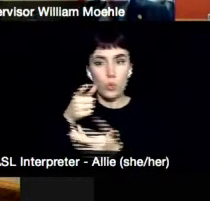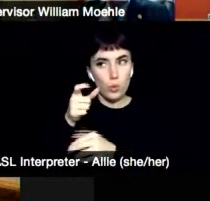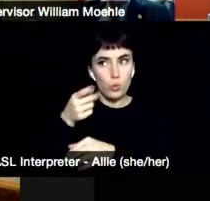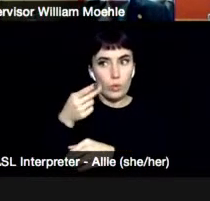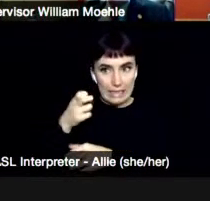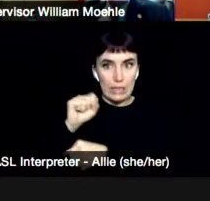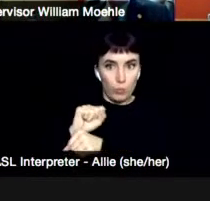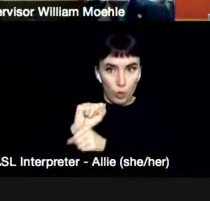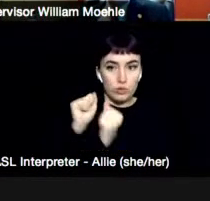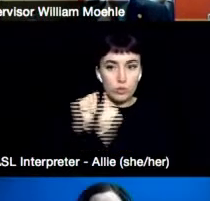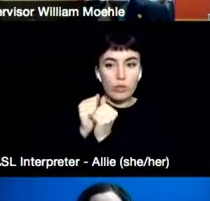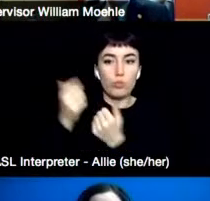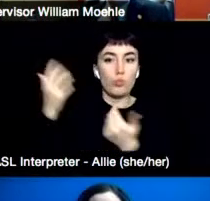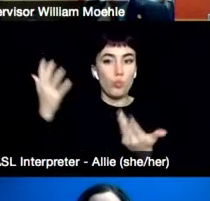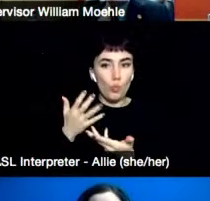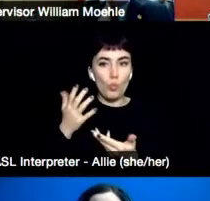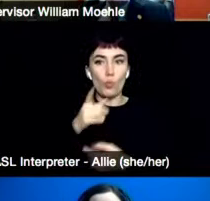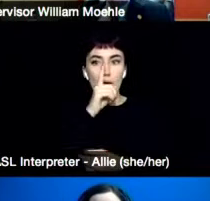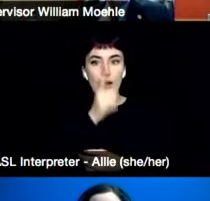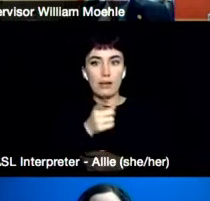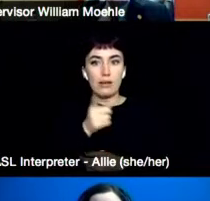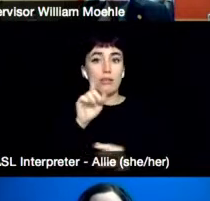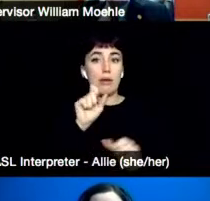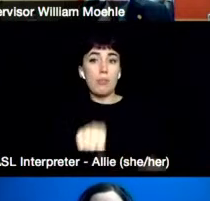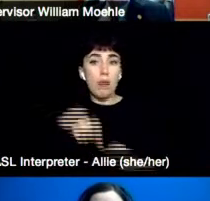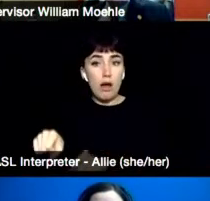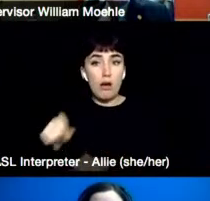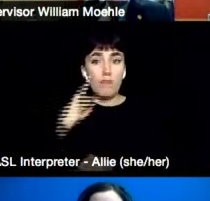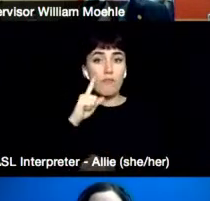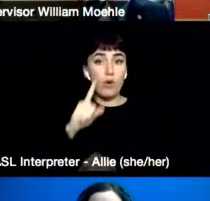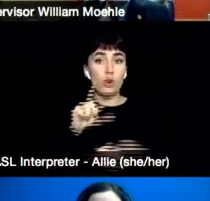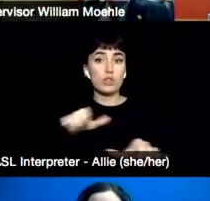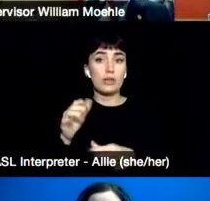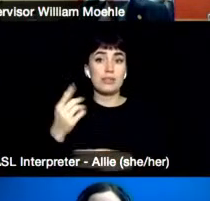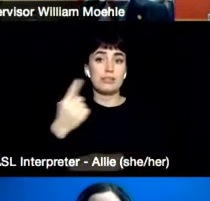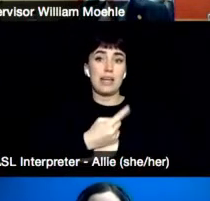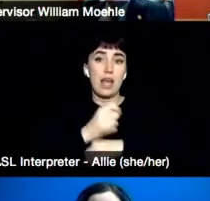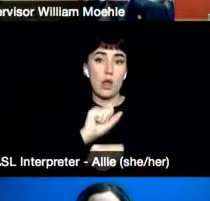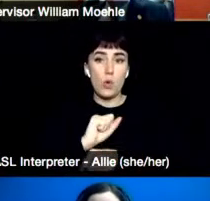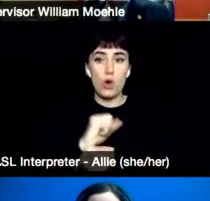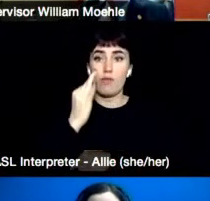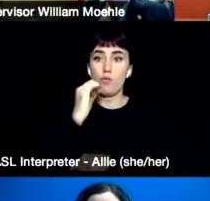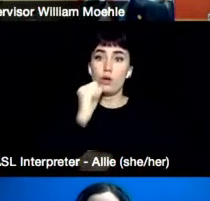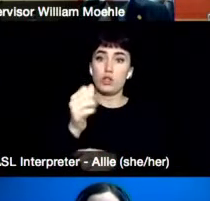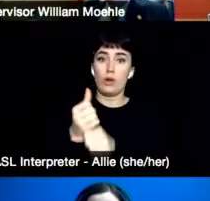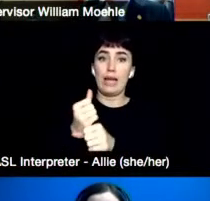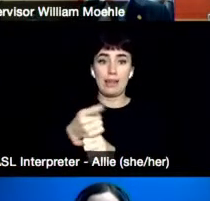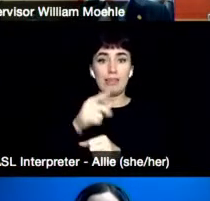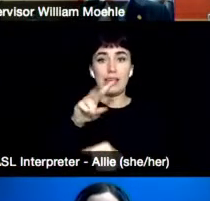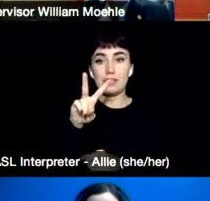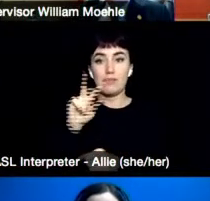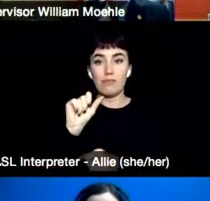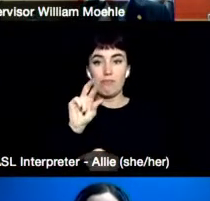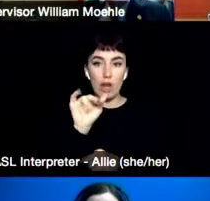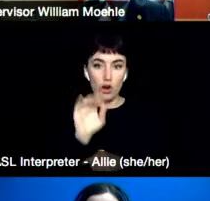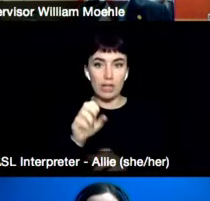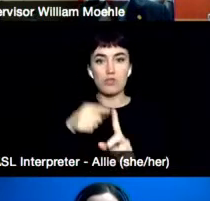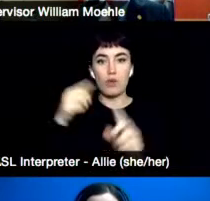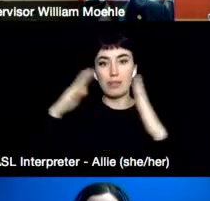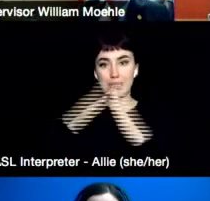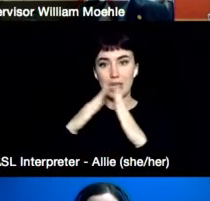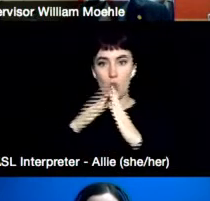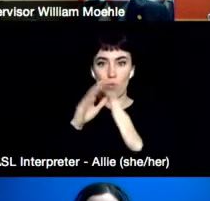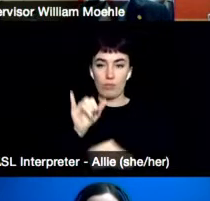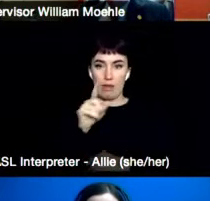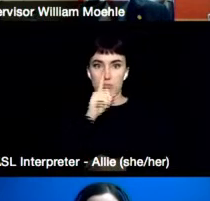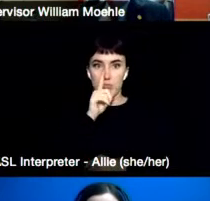that what is the possibility of doing day work if we do not get this variance from the town? And that